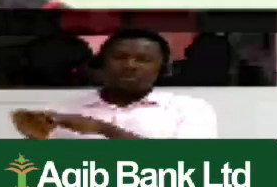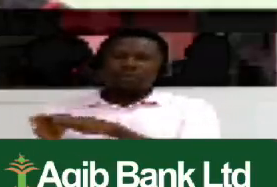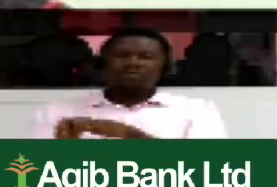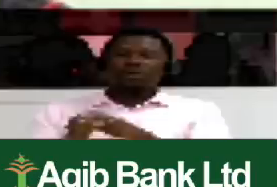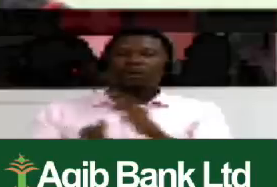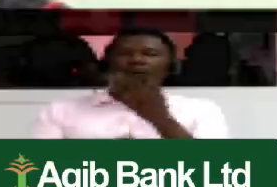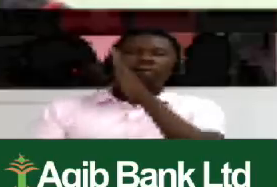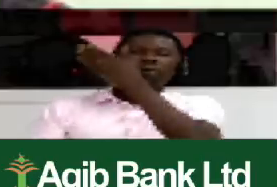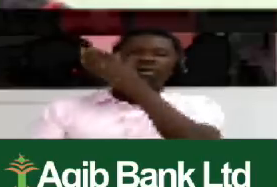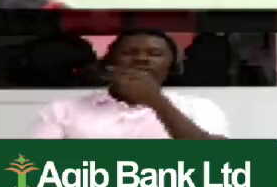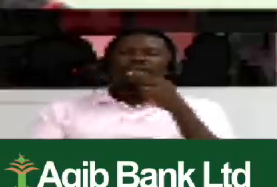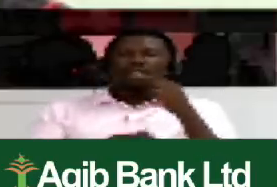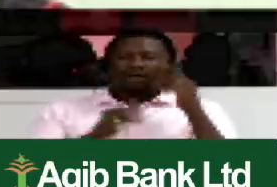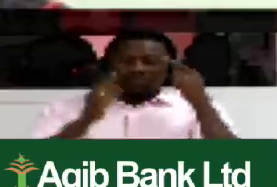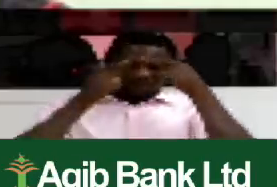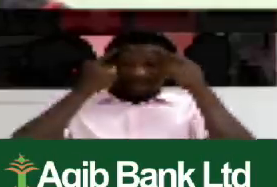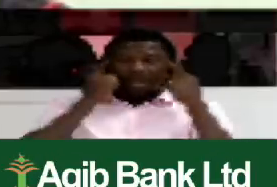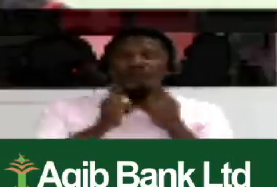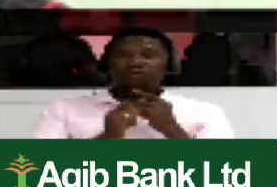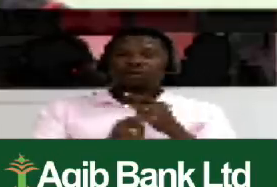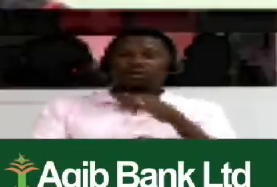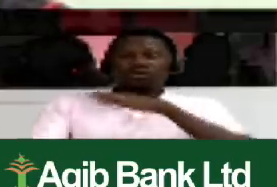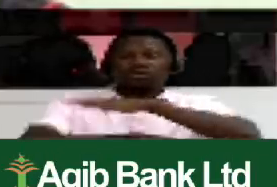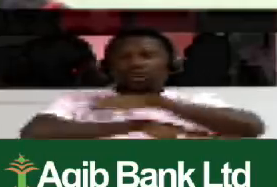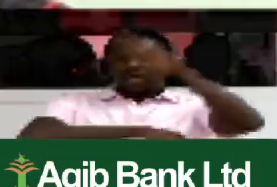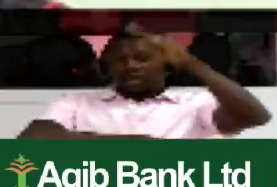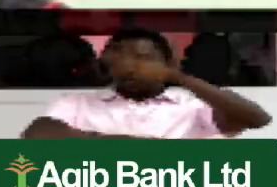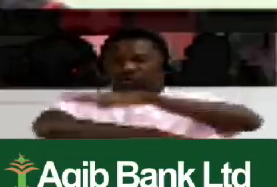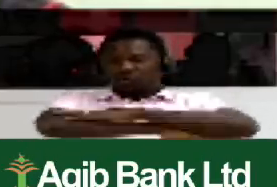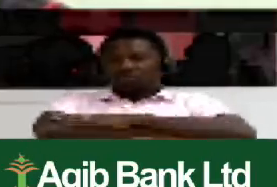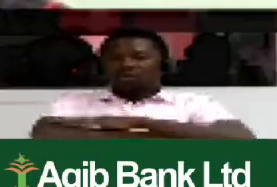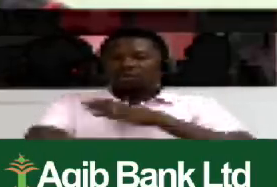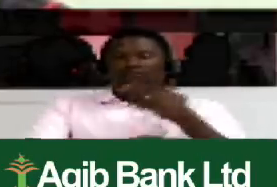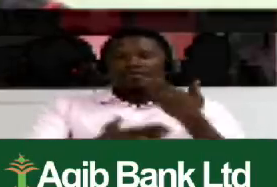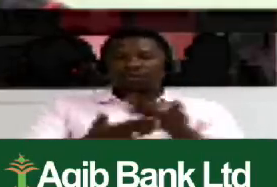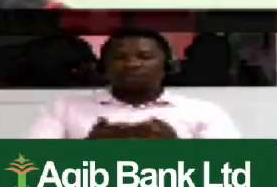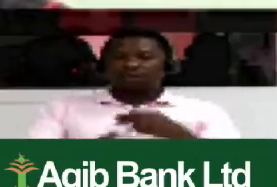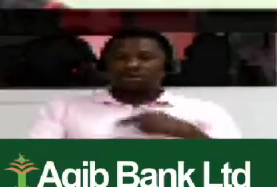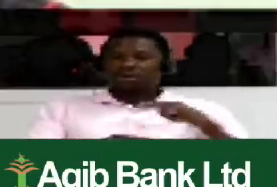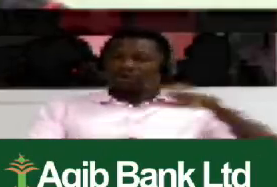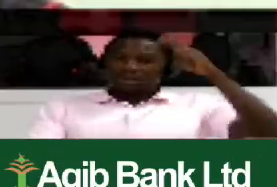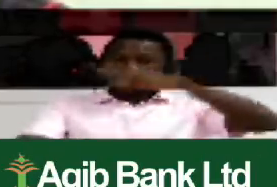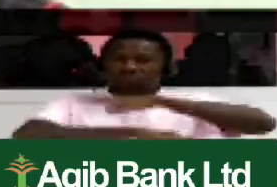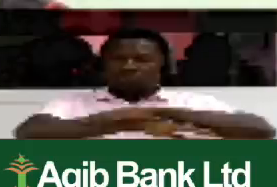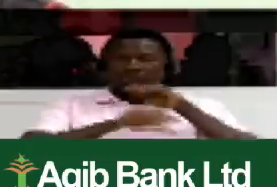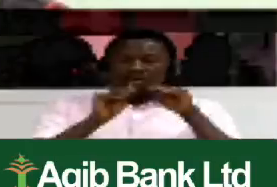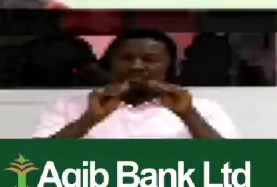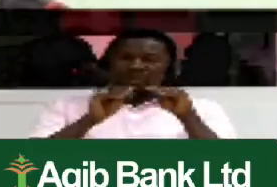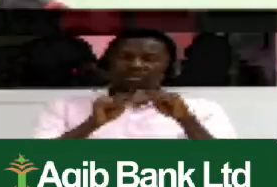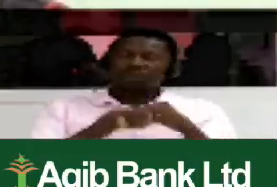I completed my high school education and graduated with